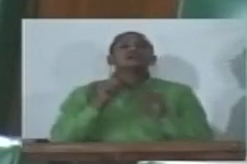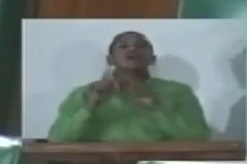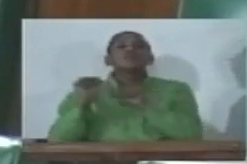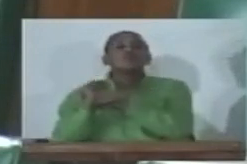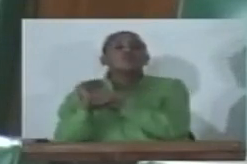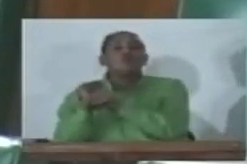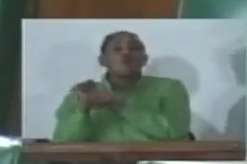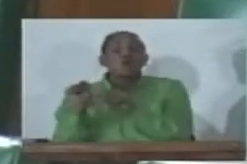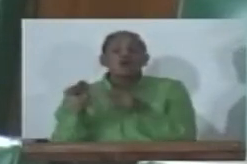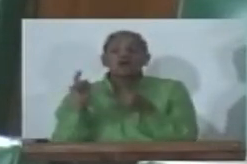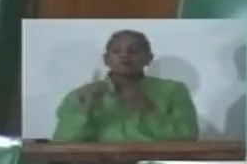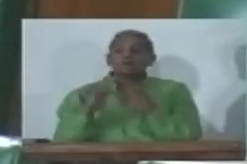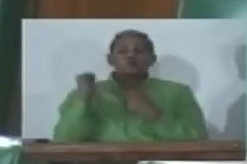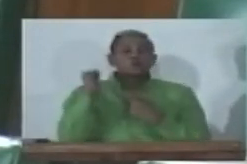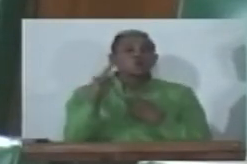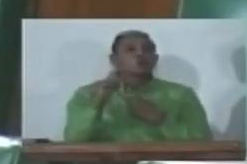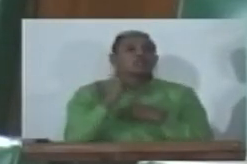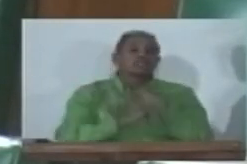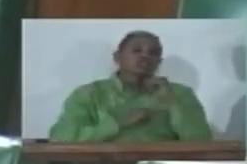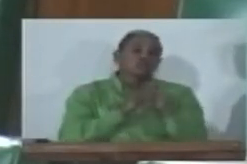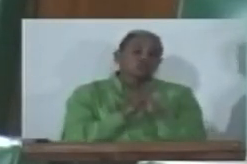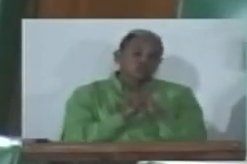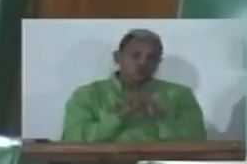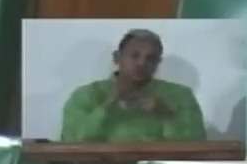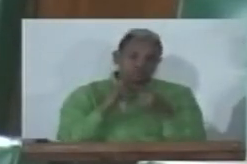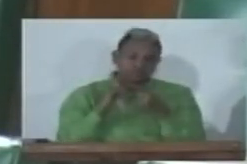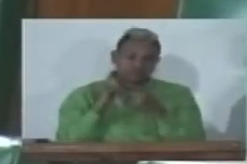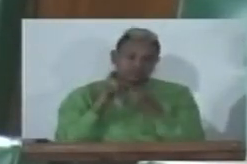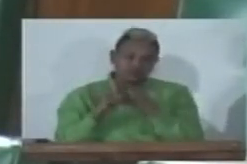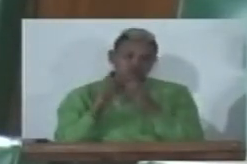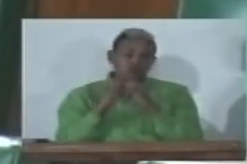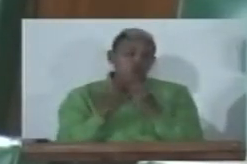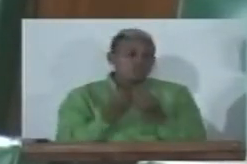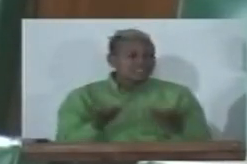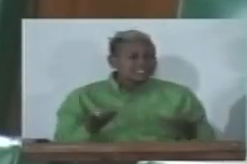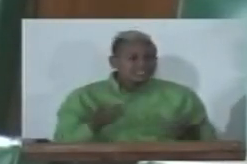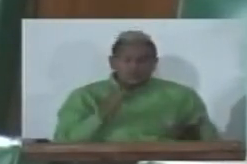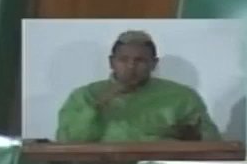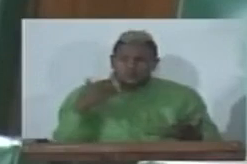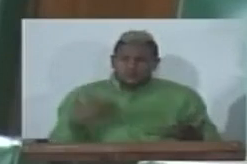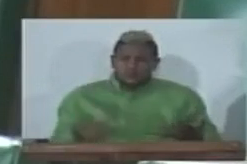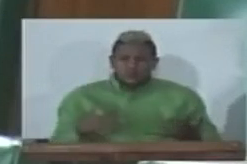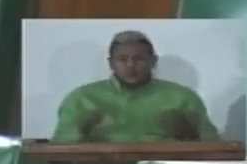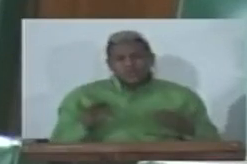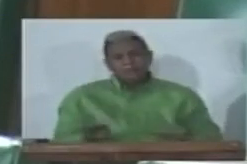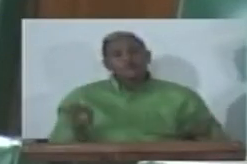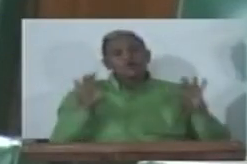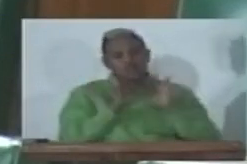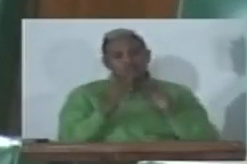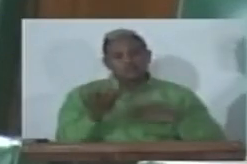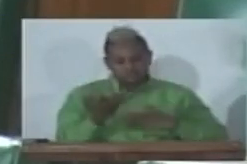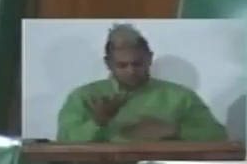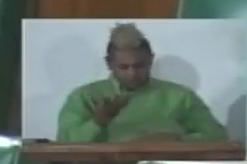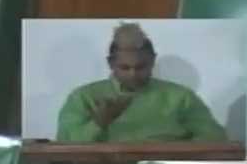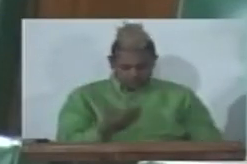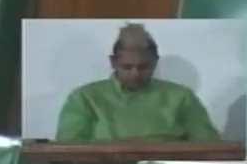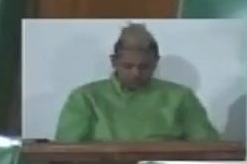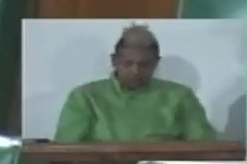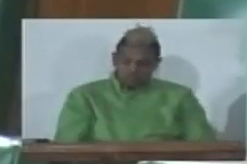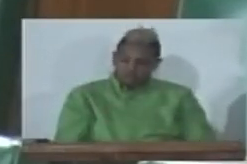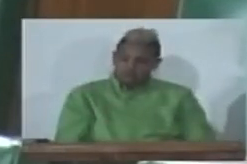workplace and all institutions and organizations. So it's very important that